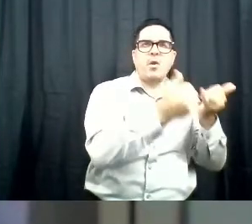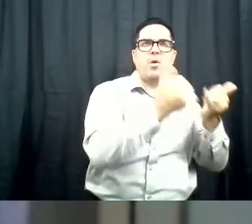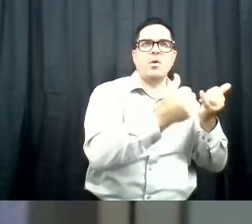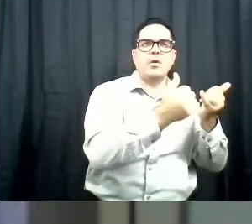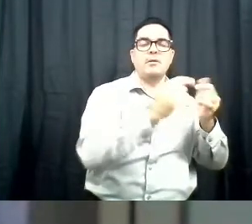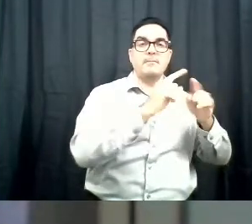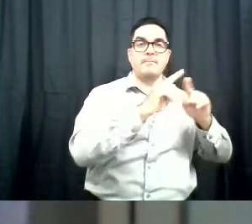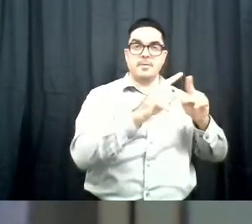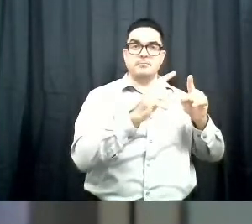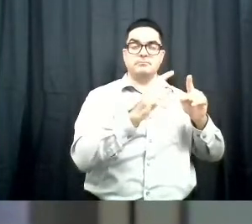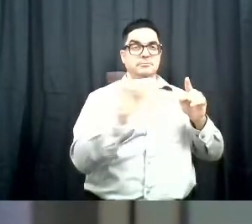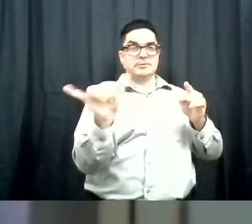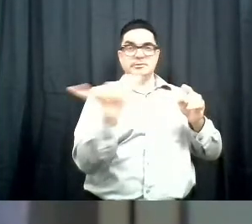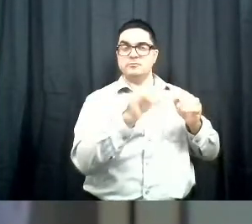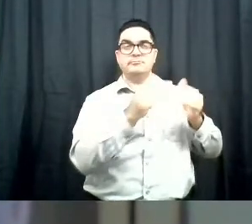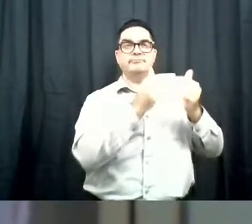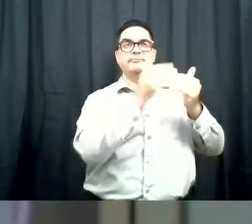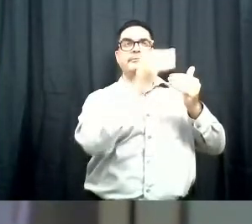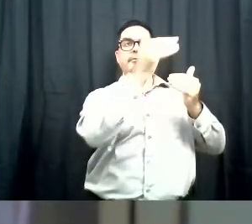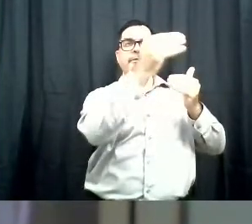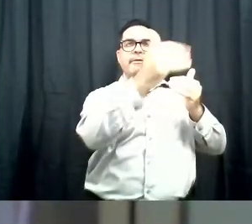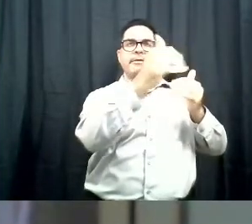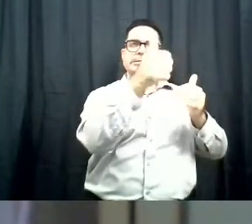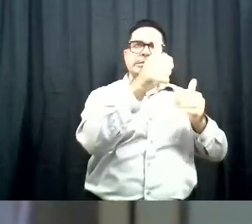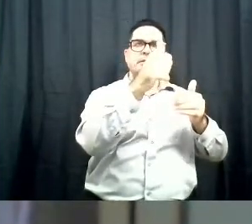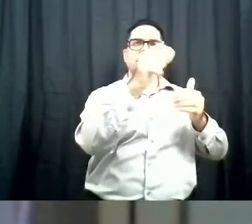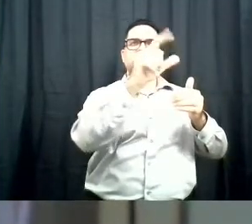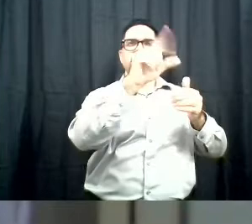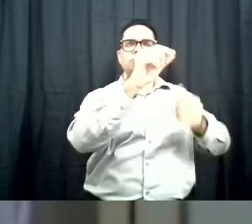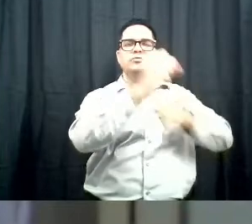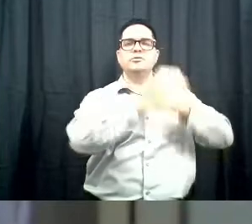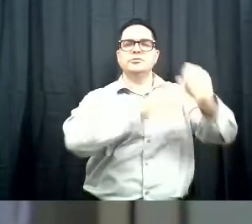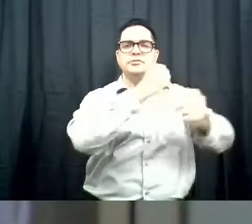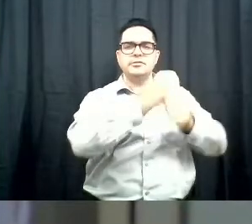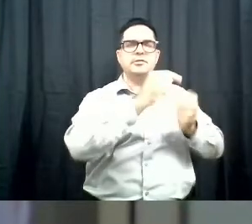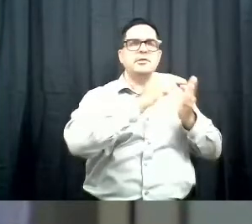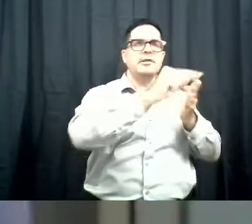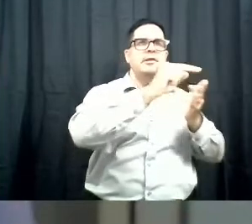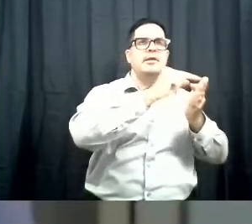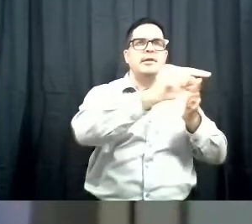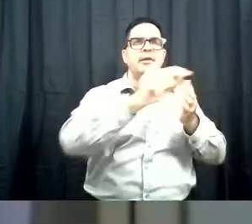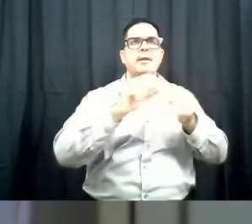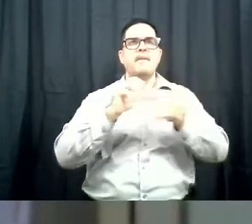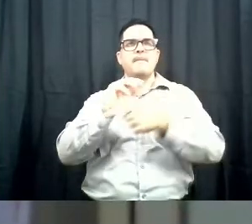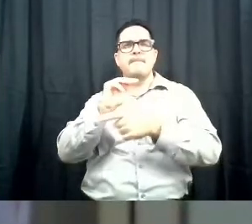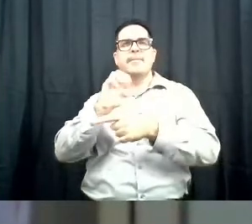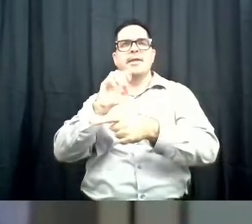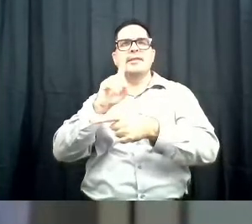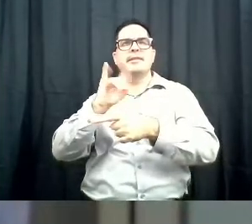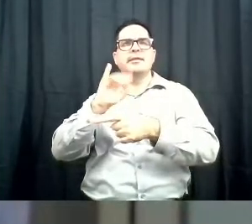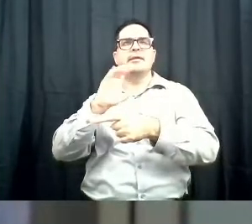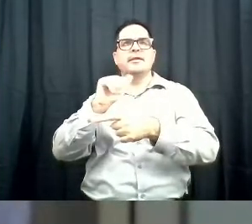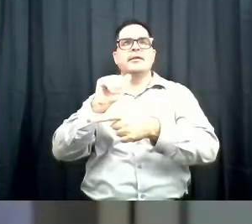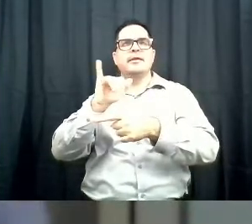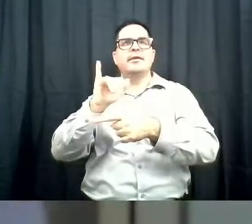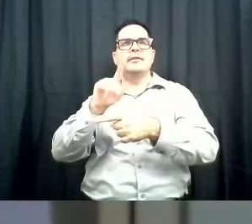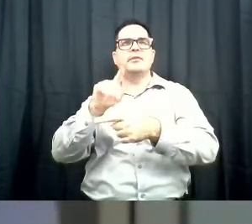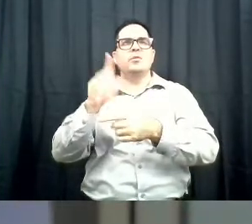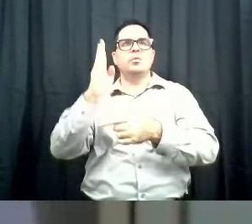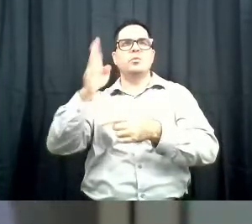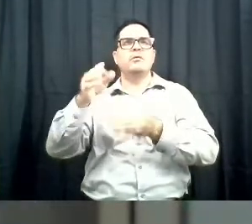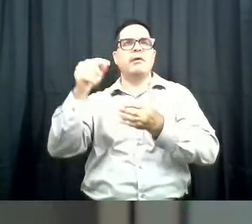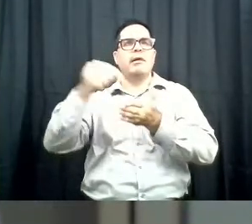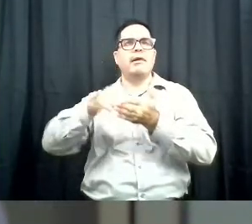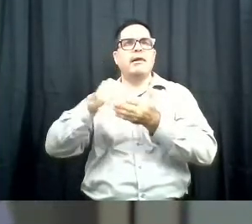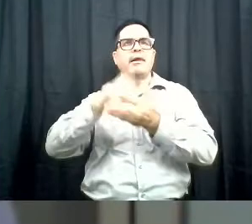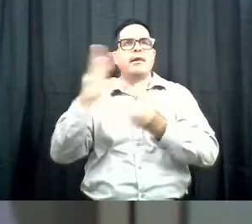or 20 years based on Medicaid funding that we just don't really know what it is. And so it's just a hard thing, but I'm glad we are wrestling